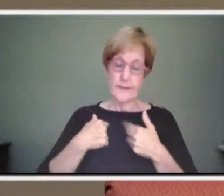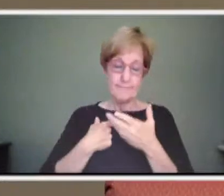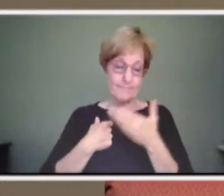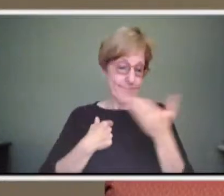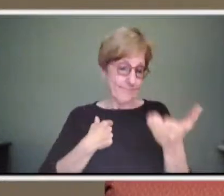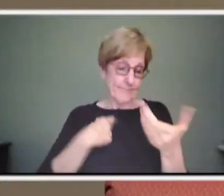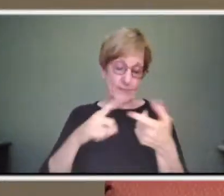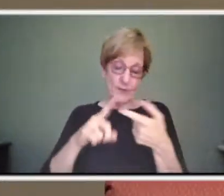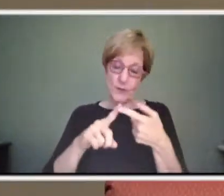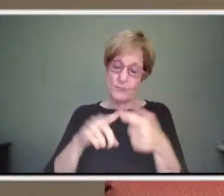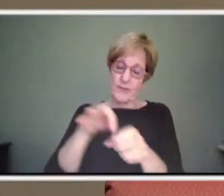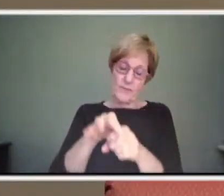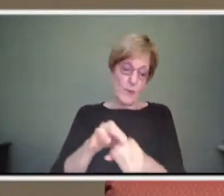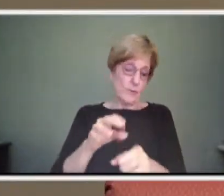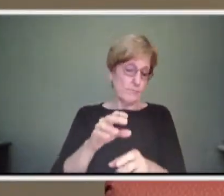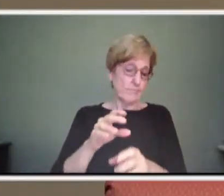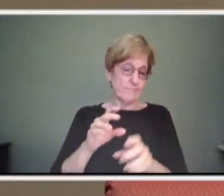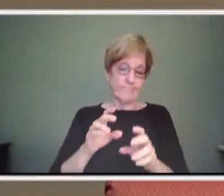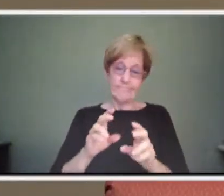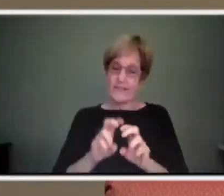I didn't take it personally,